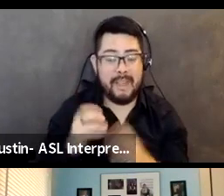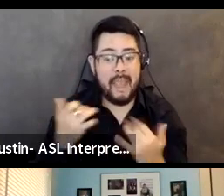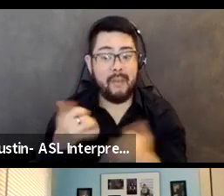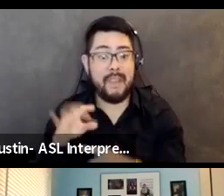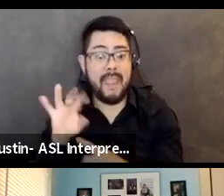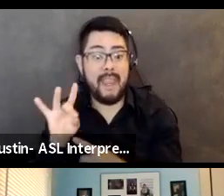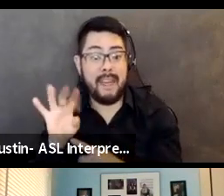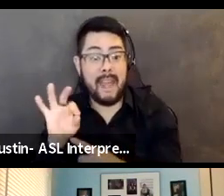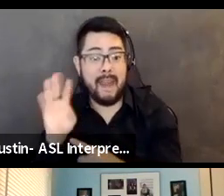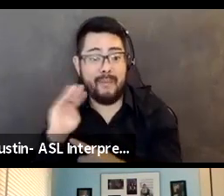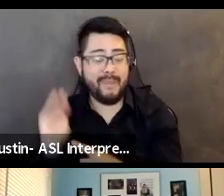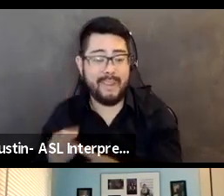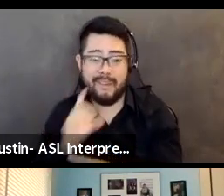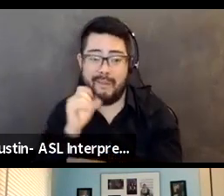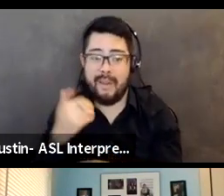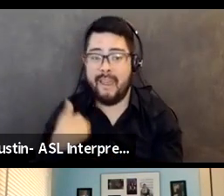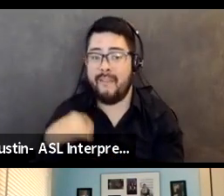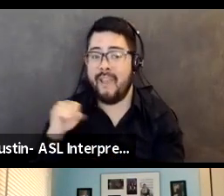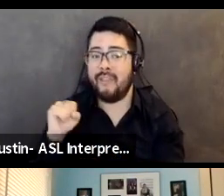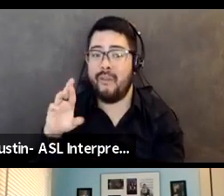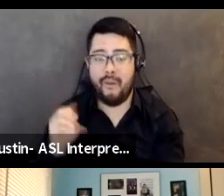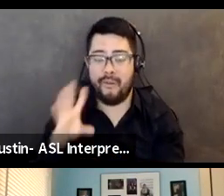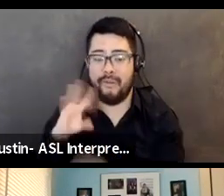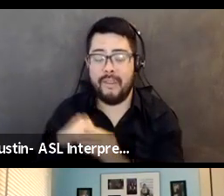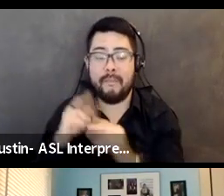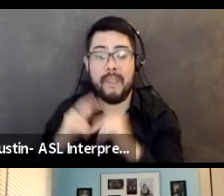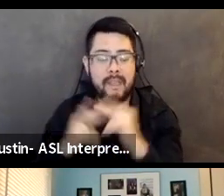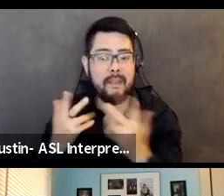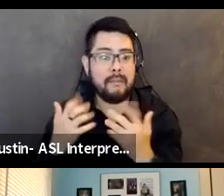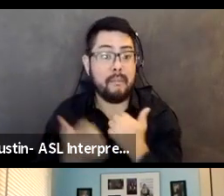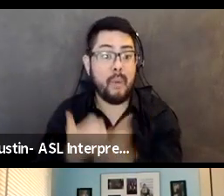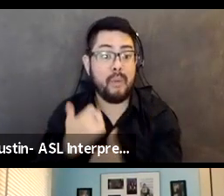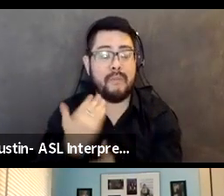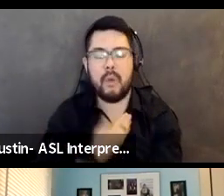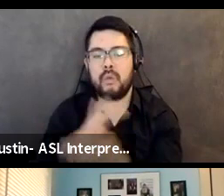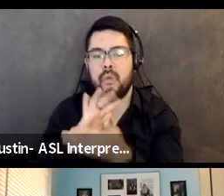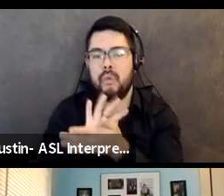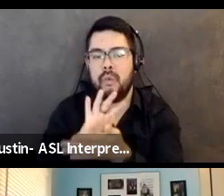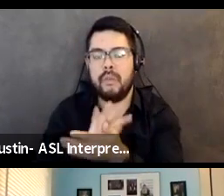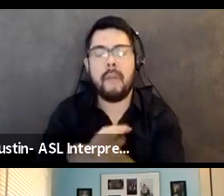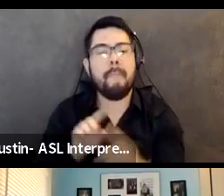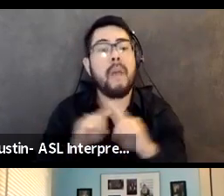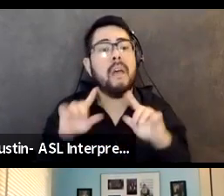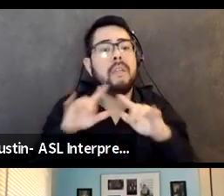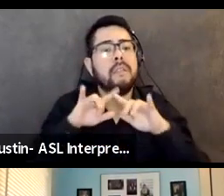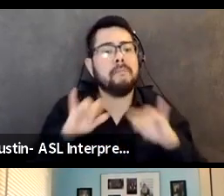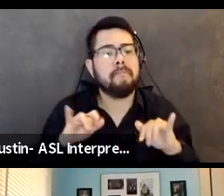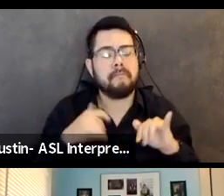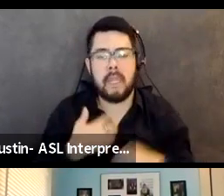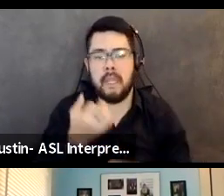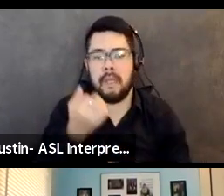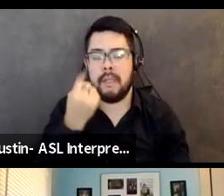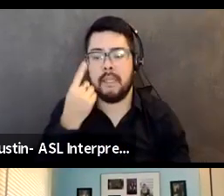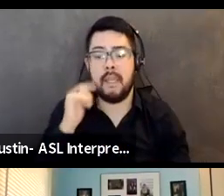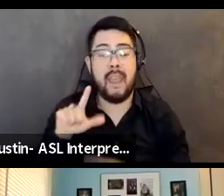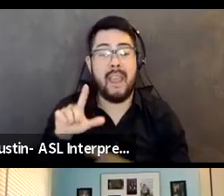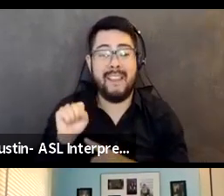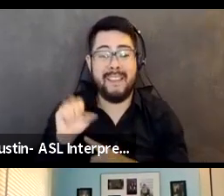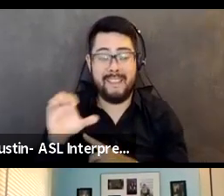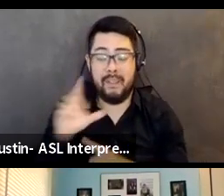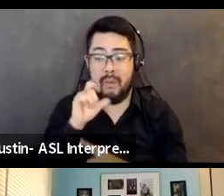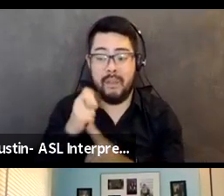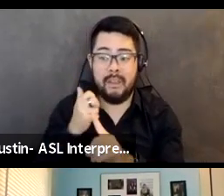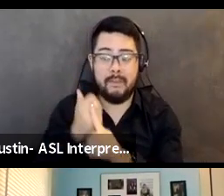sros in the building again the vast majority of our schools but i also recognize that those who um you know those alysses who voted our